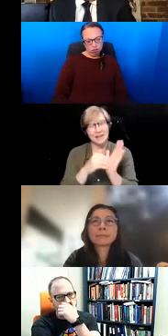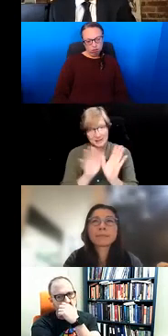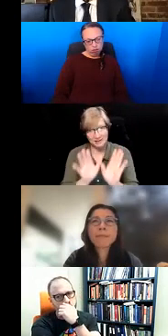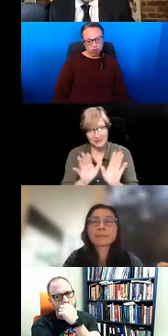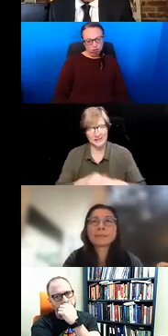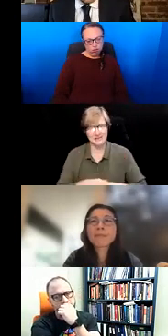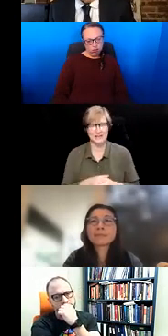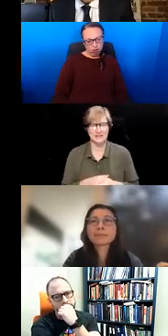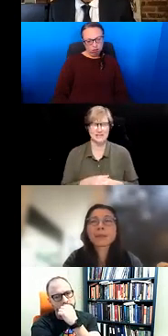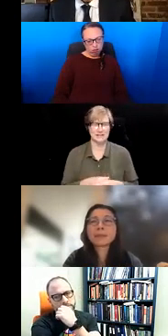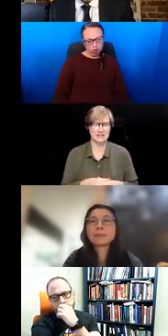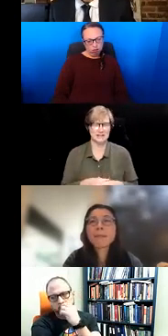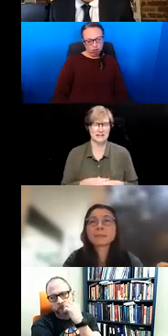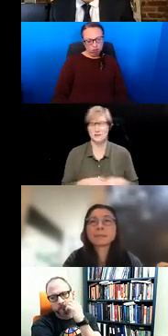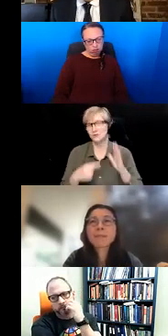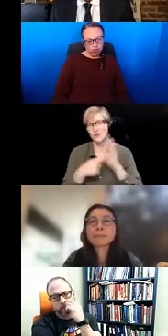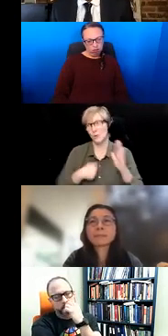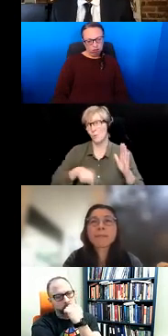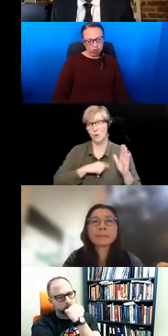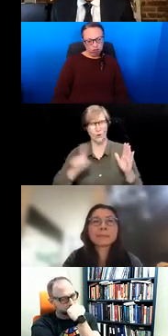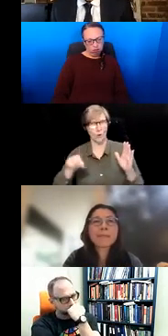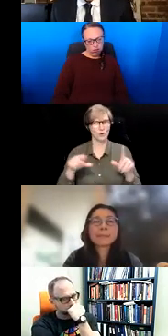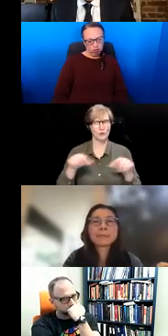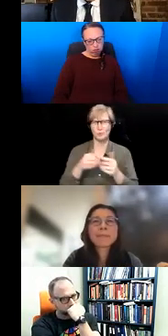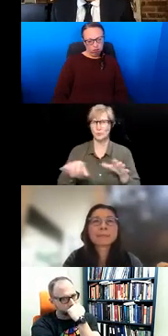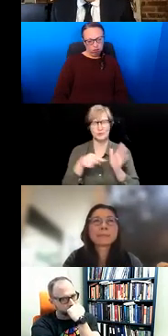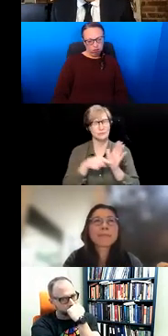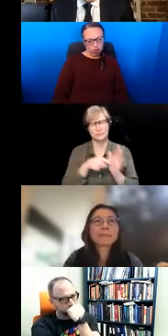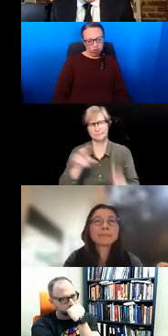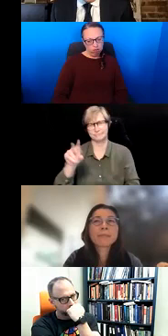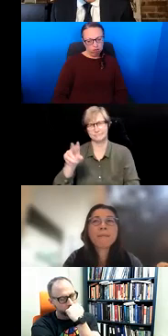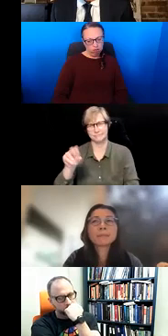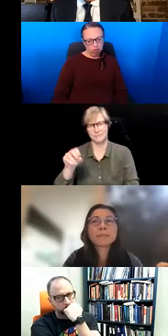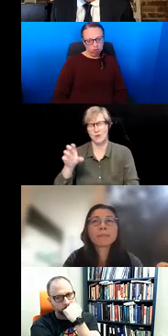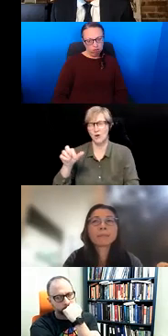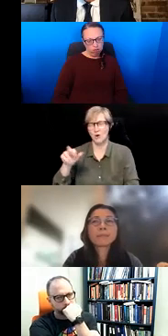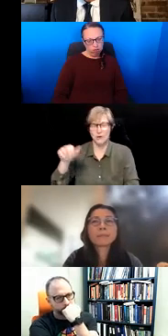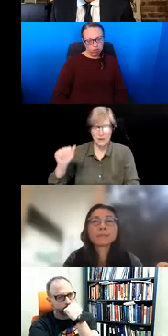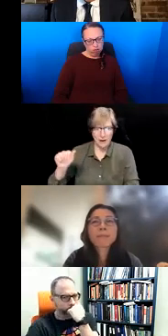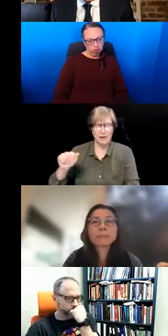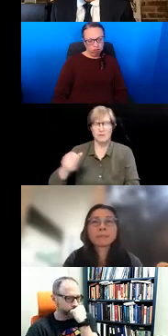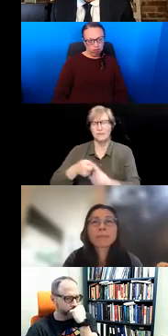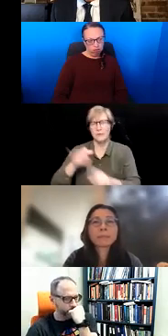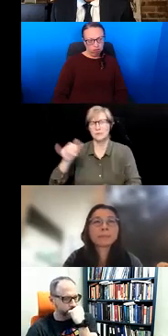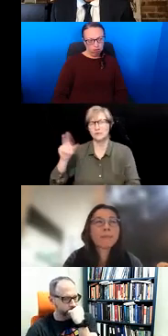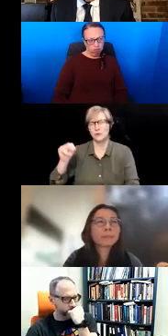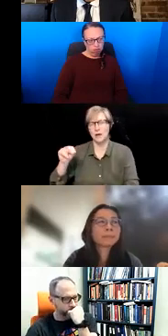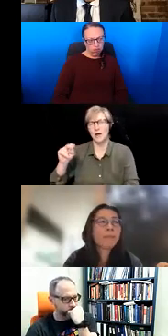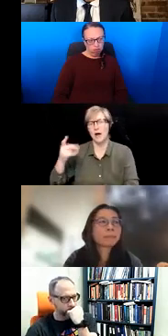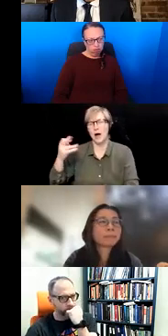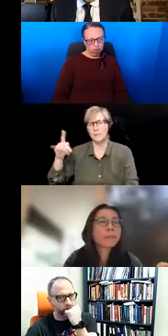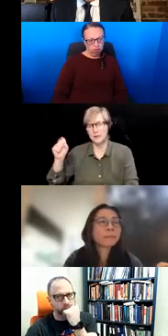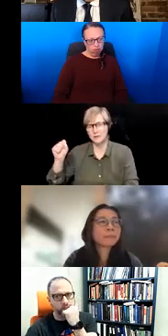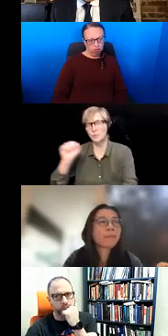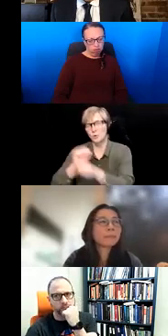to portray this as if we're the only group doing this. Karina Tapkini at Johns Hopkins, working with R.G. Hillis